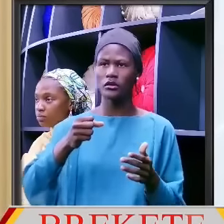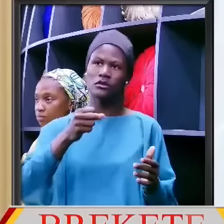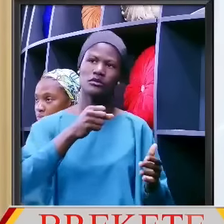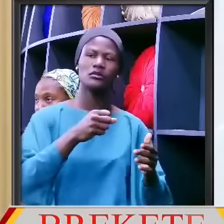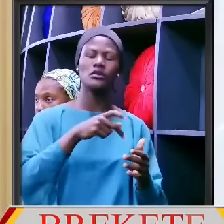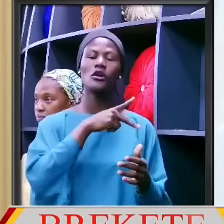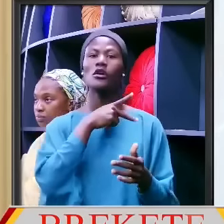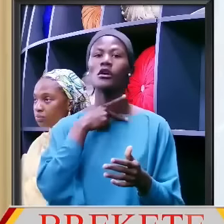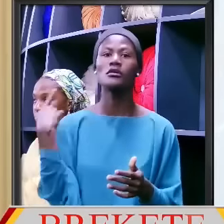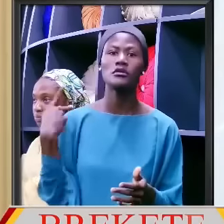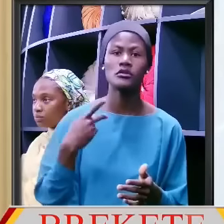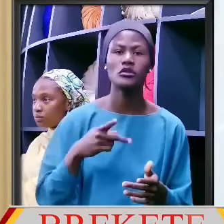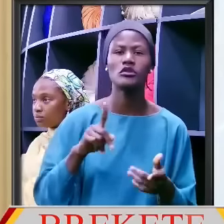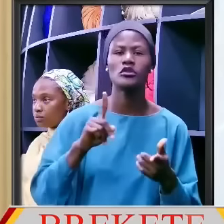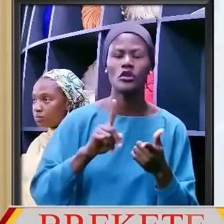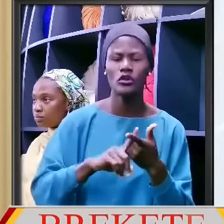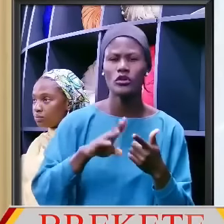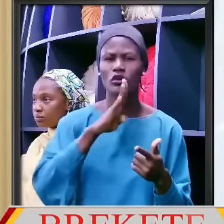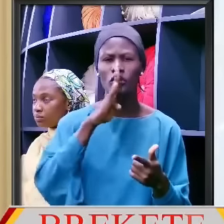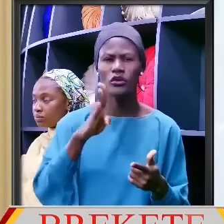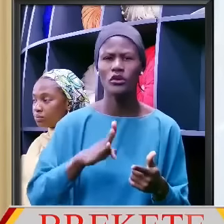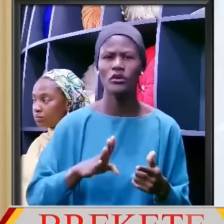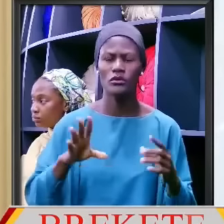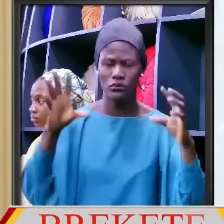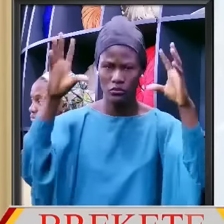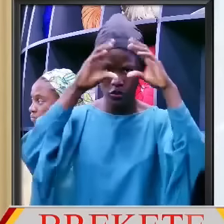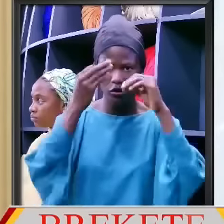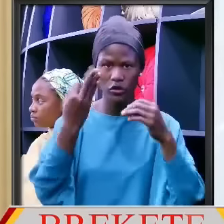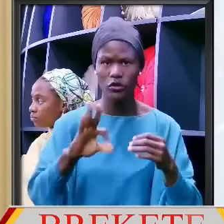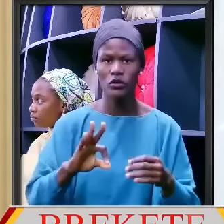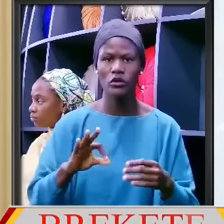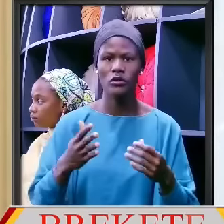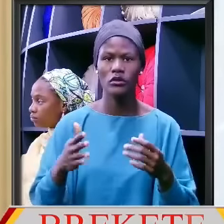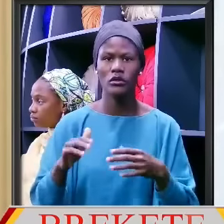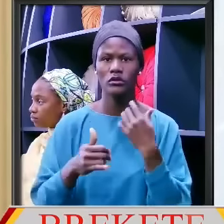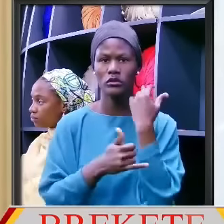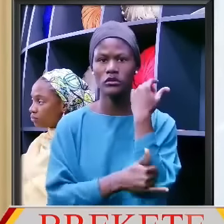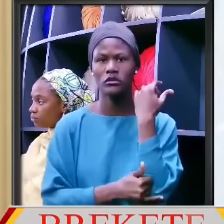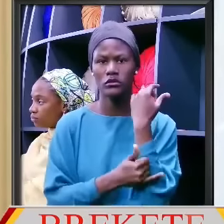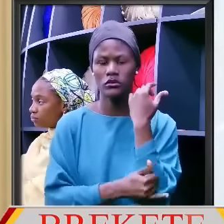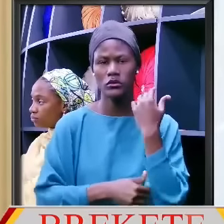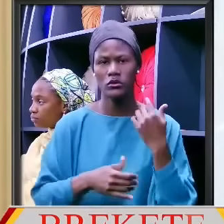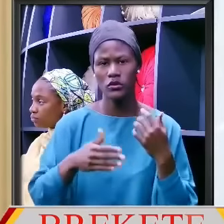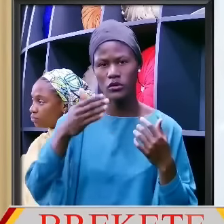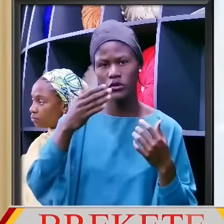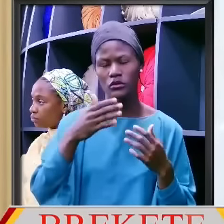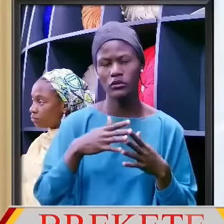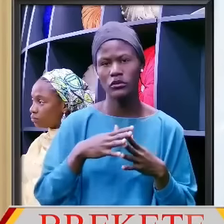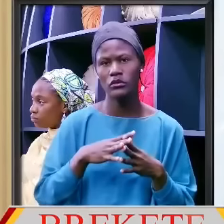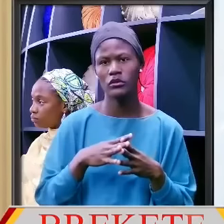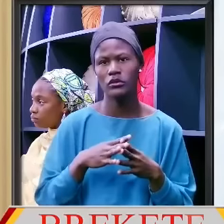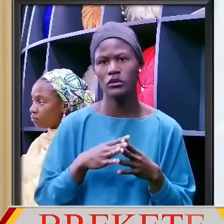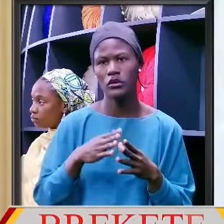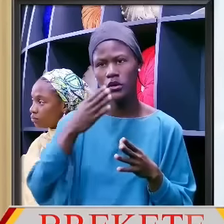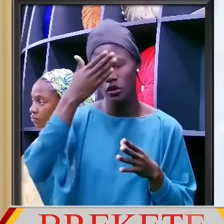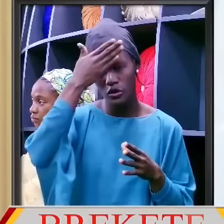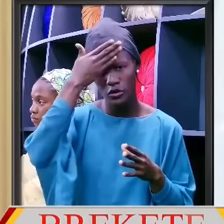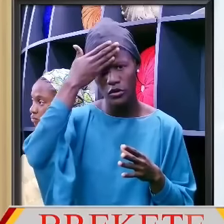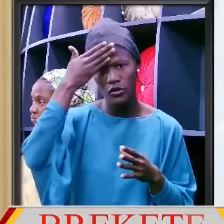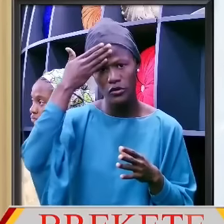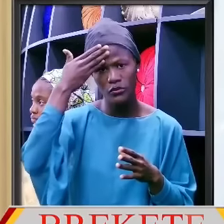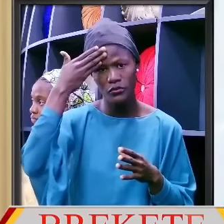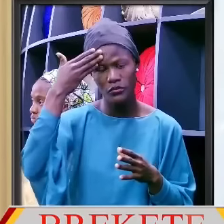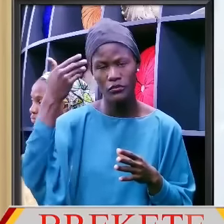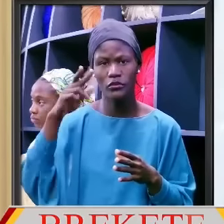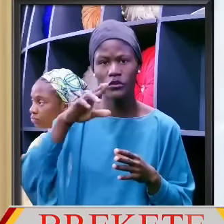Matthew Kuka to become the president of this country. Yes, sir. Forget about religion. Forget about